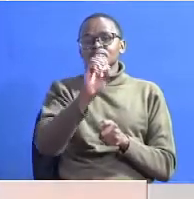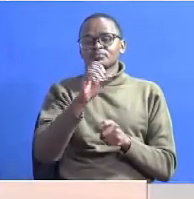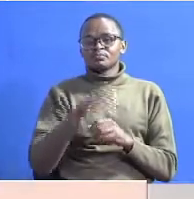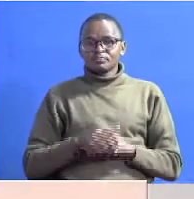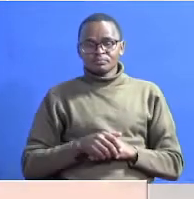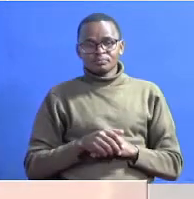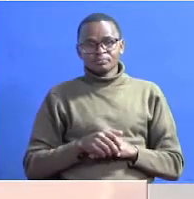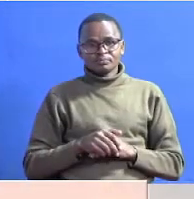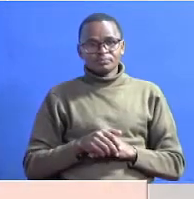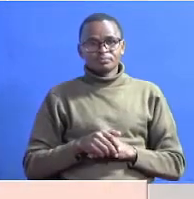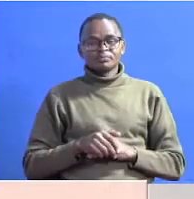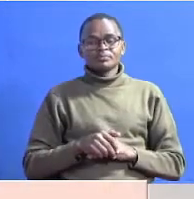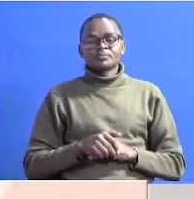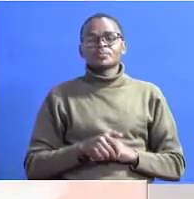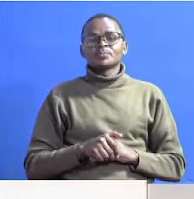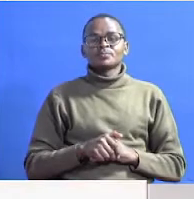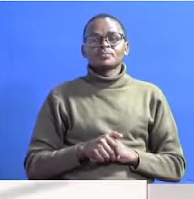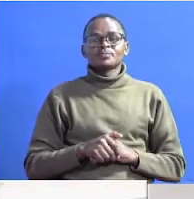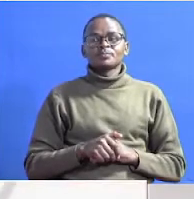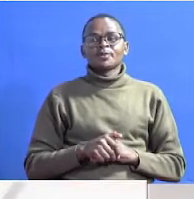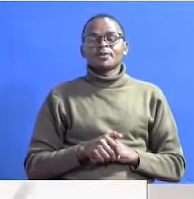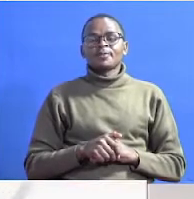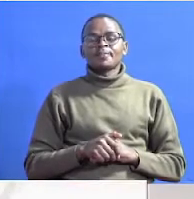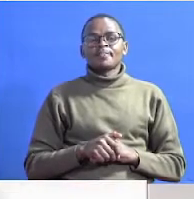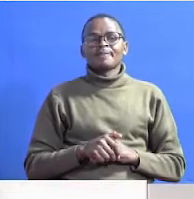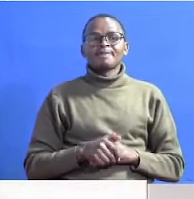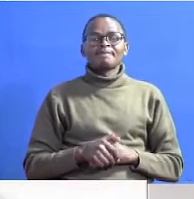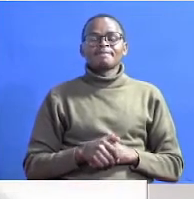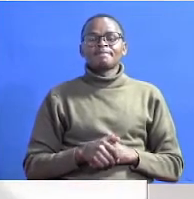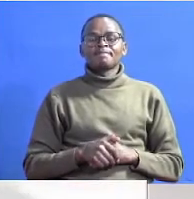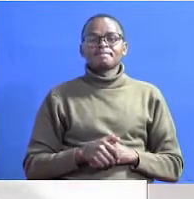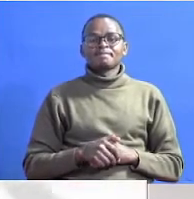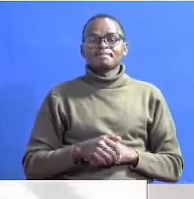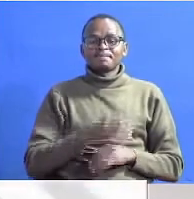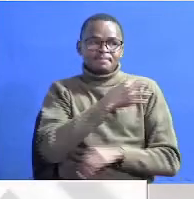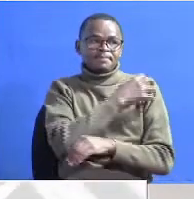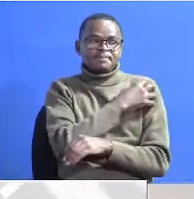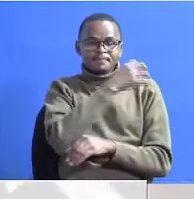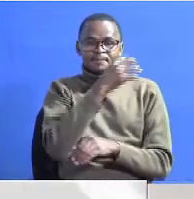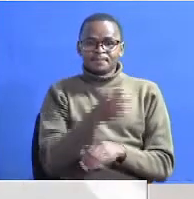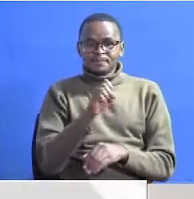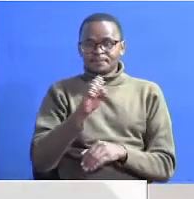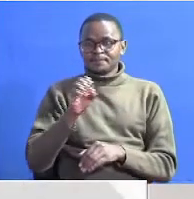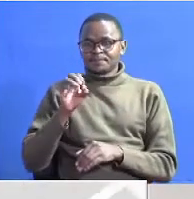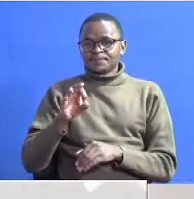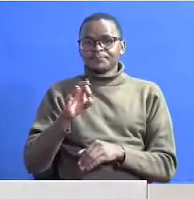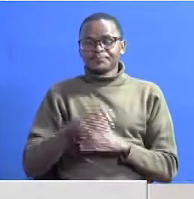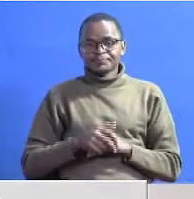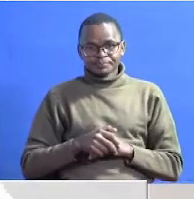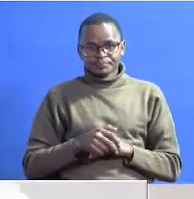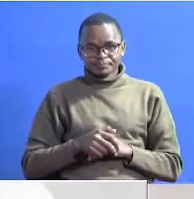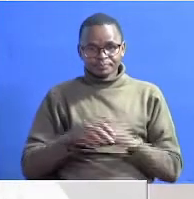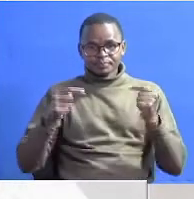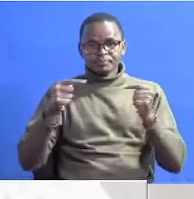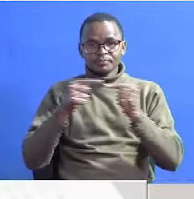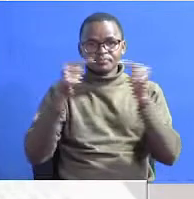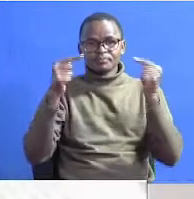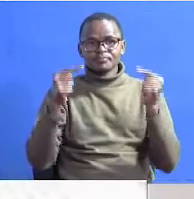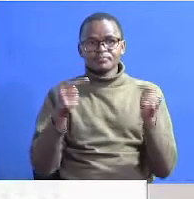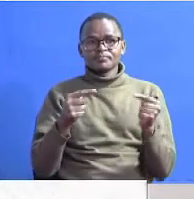Martin, still asking a question is, we know the power of the